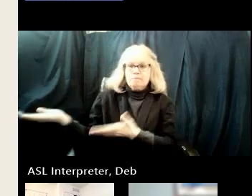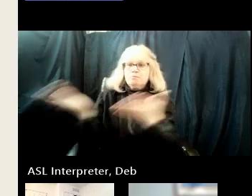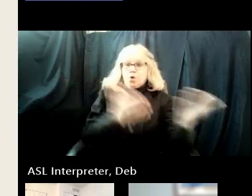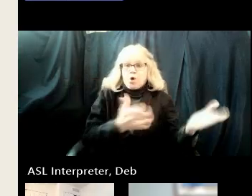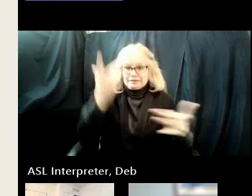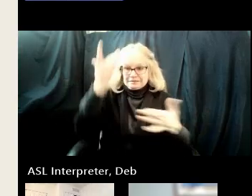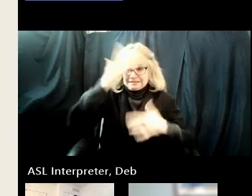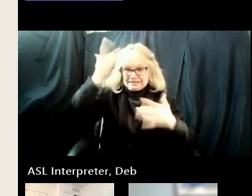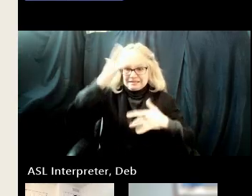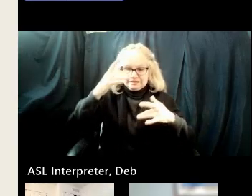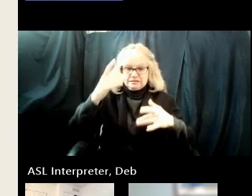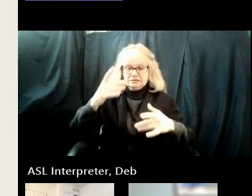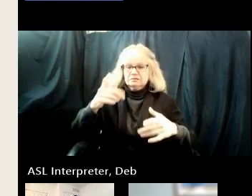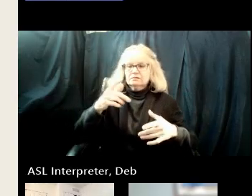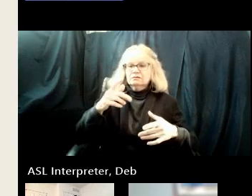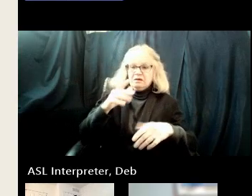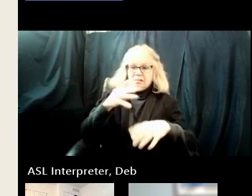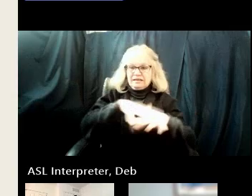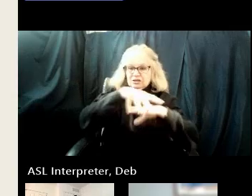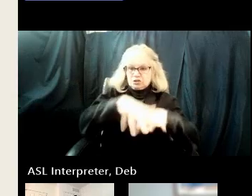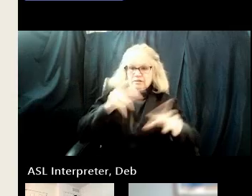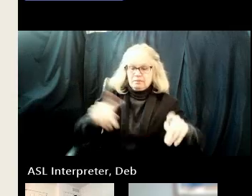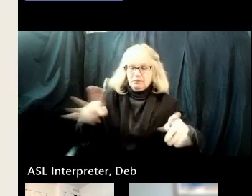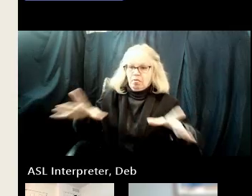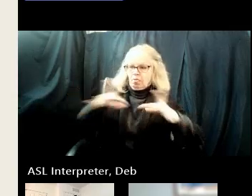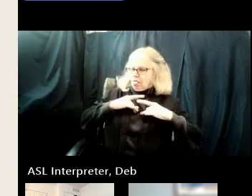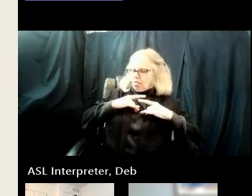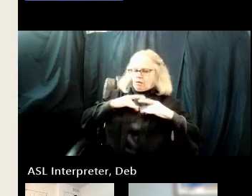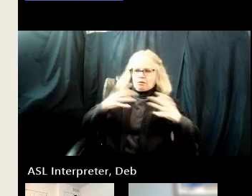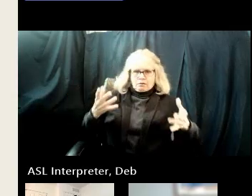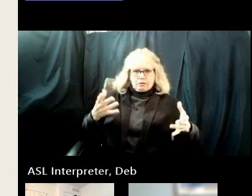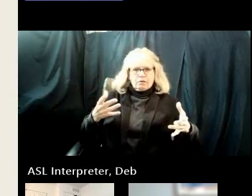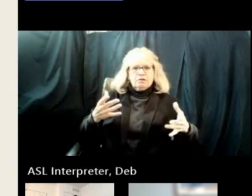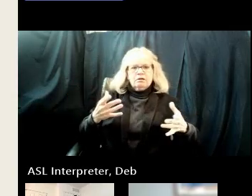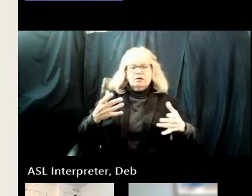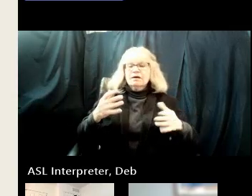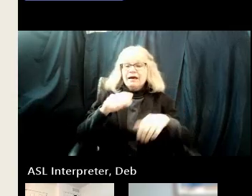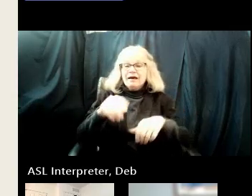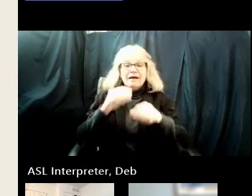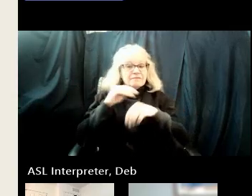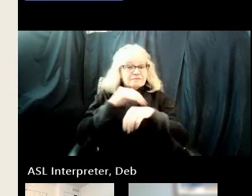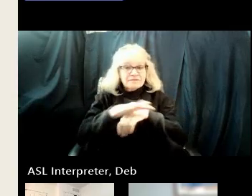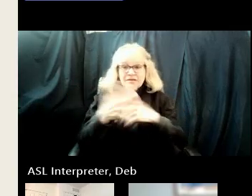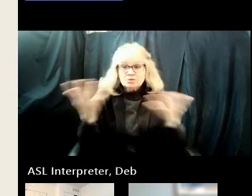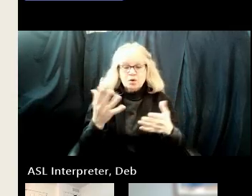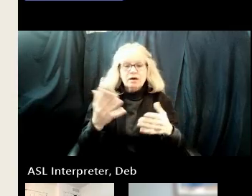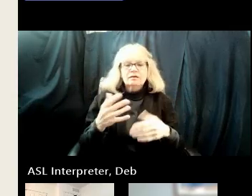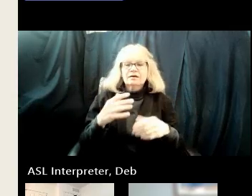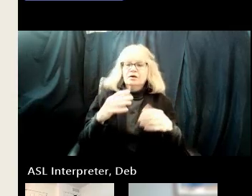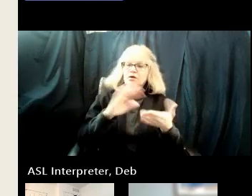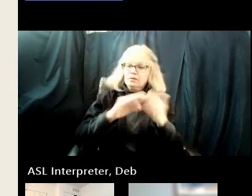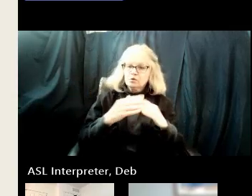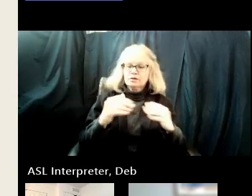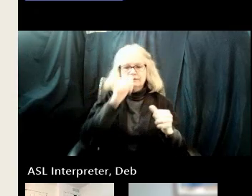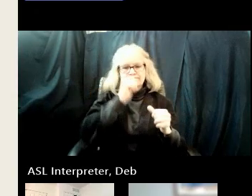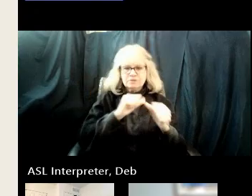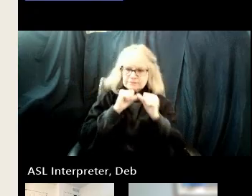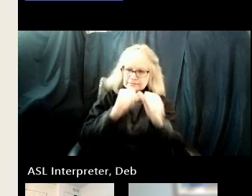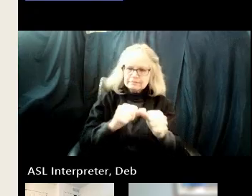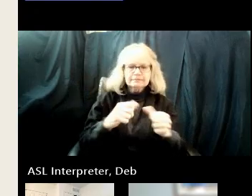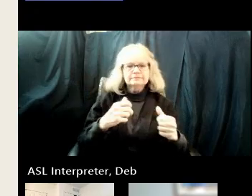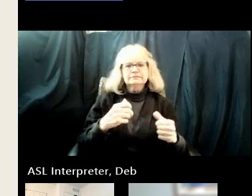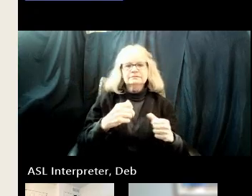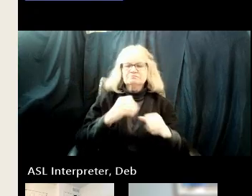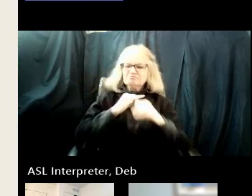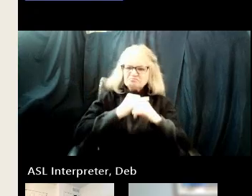beyond initial mass mortality, the long-term effects included weakened community resilience and disrupted